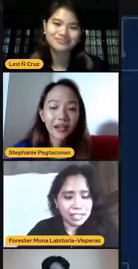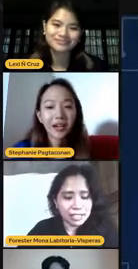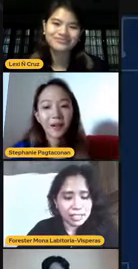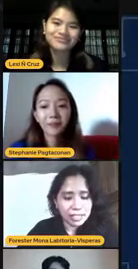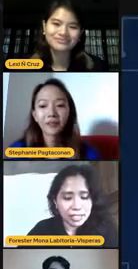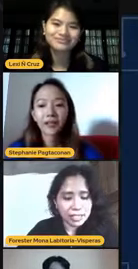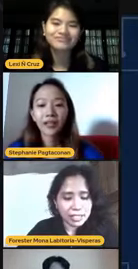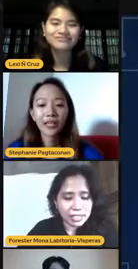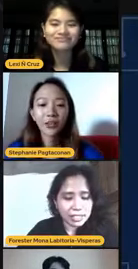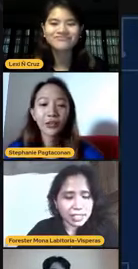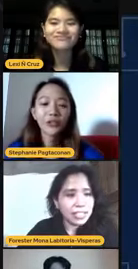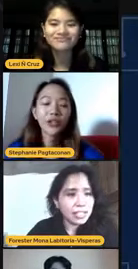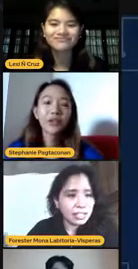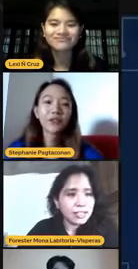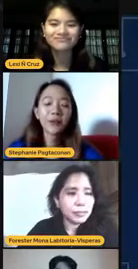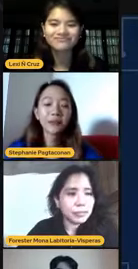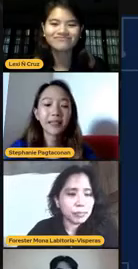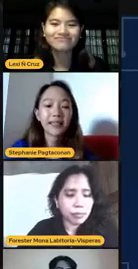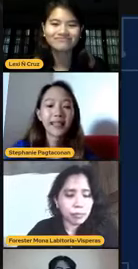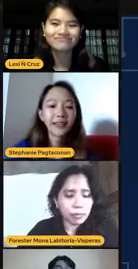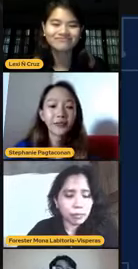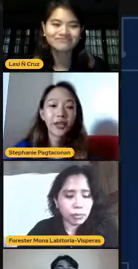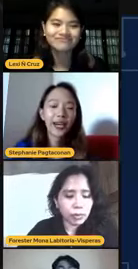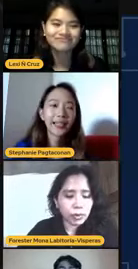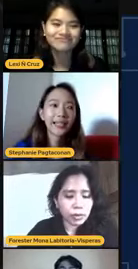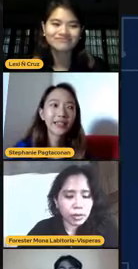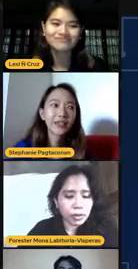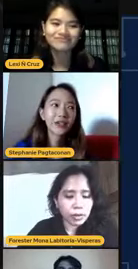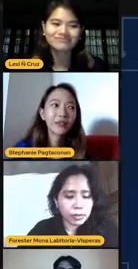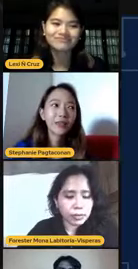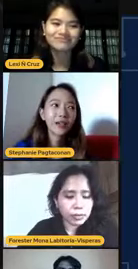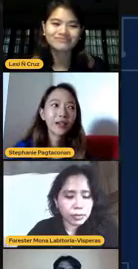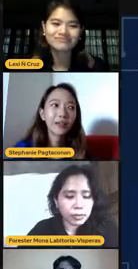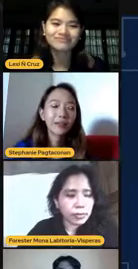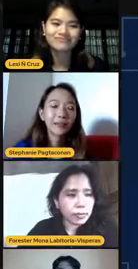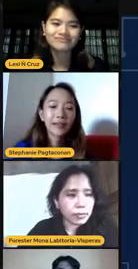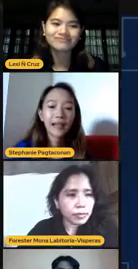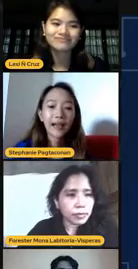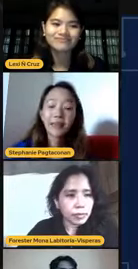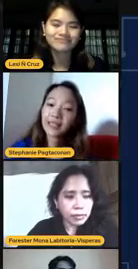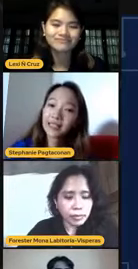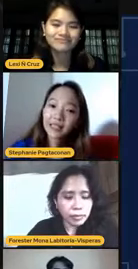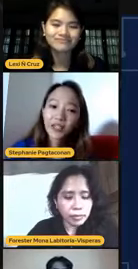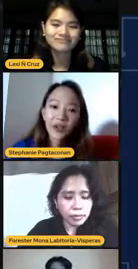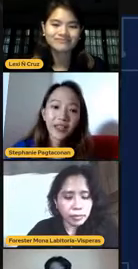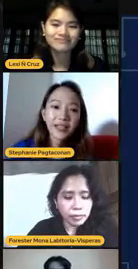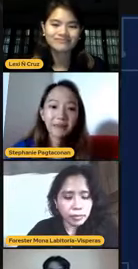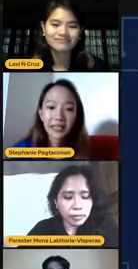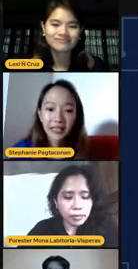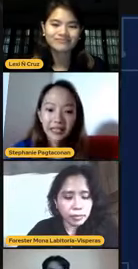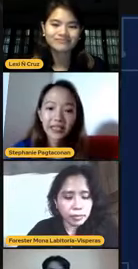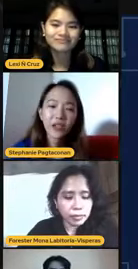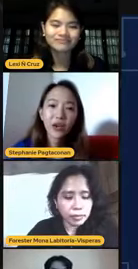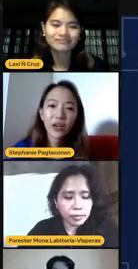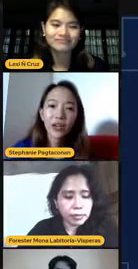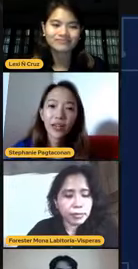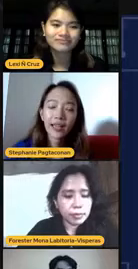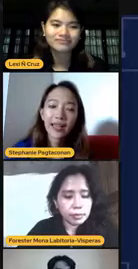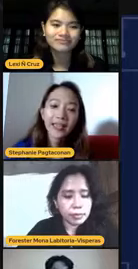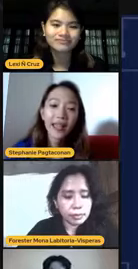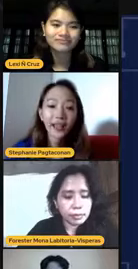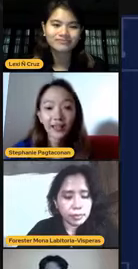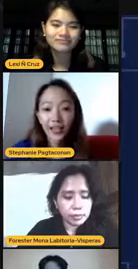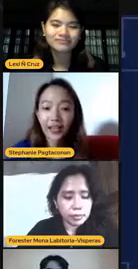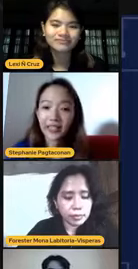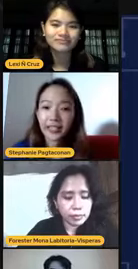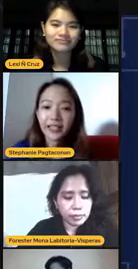student, inclusion for me is that regardless of abilities or disabilities or